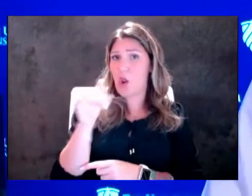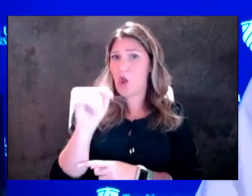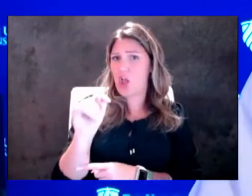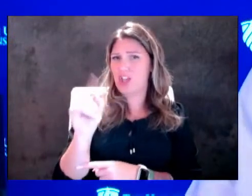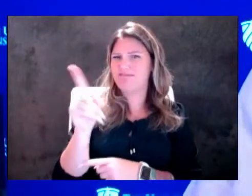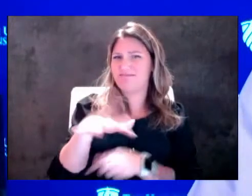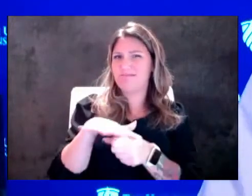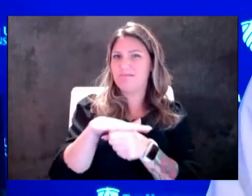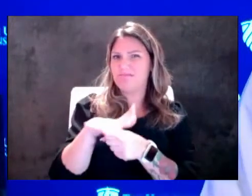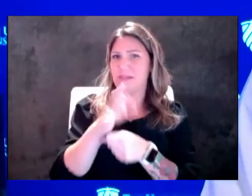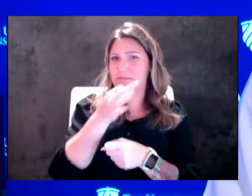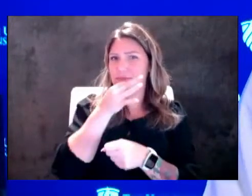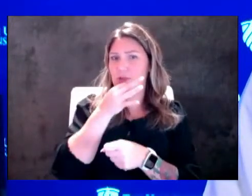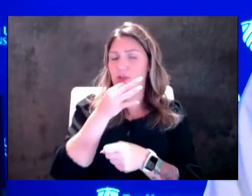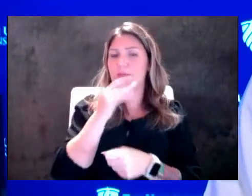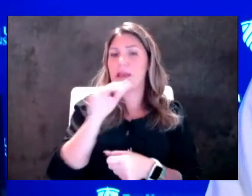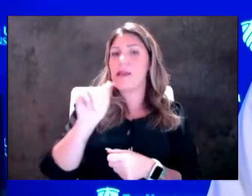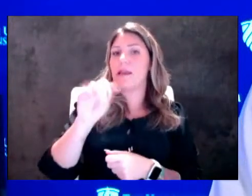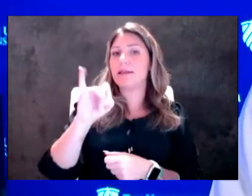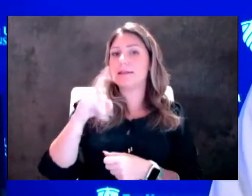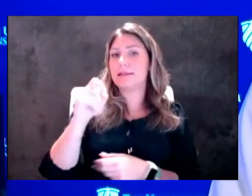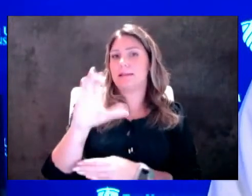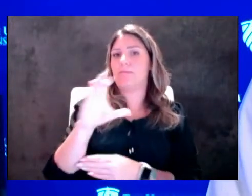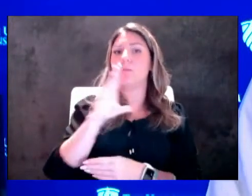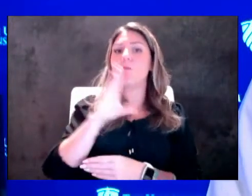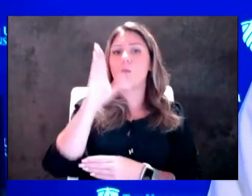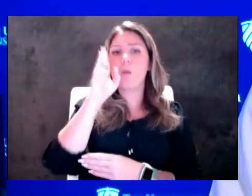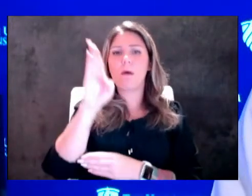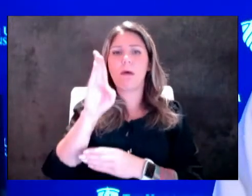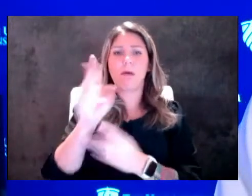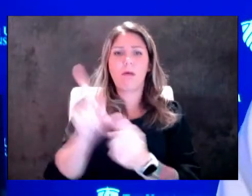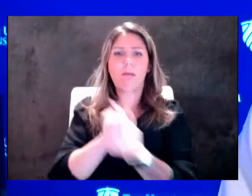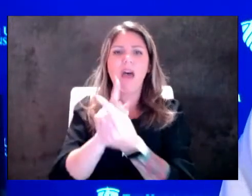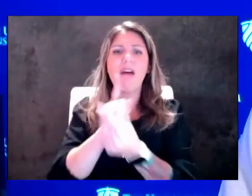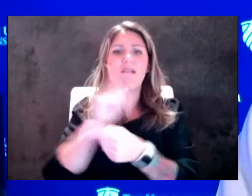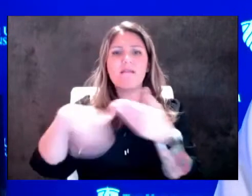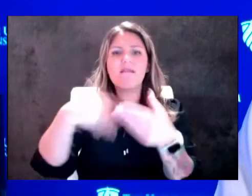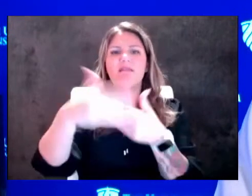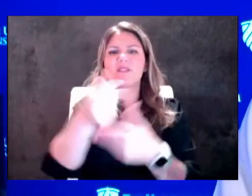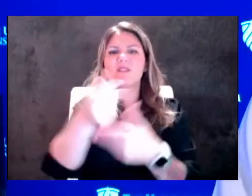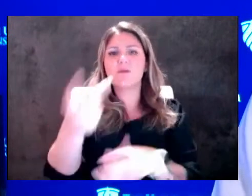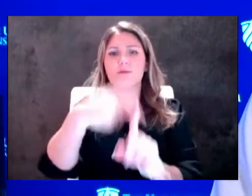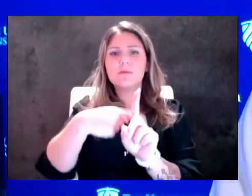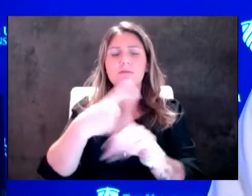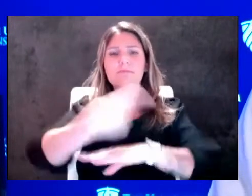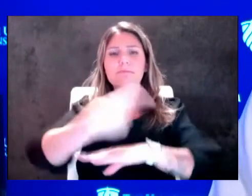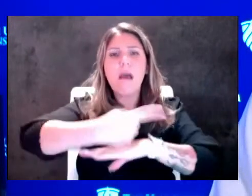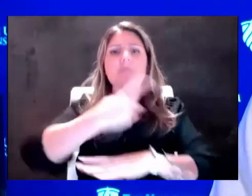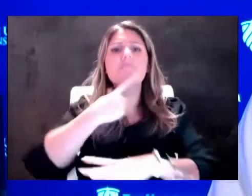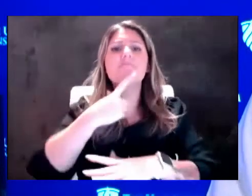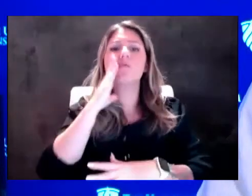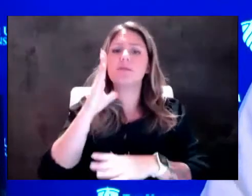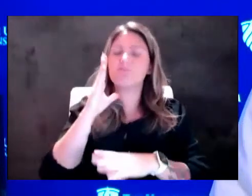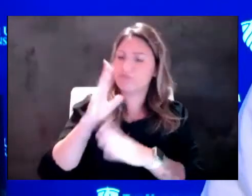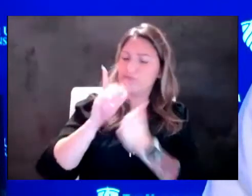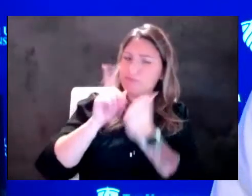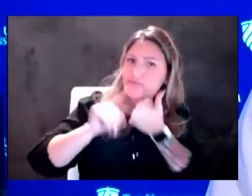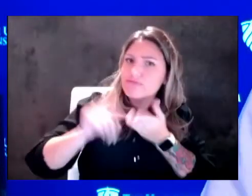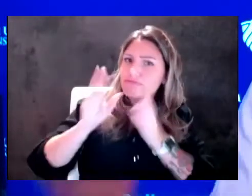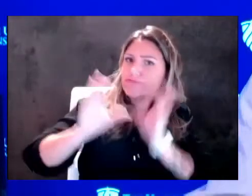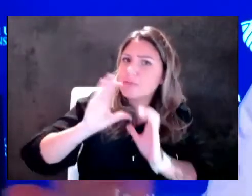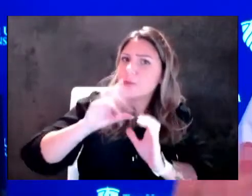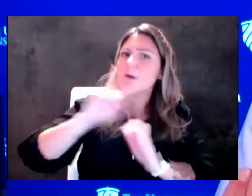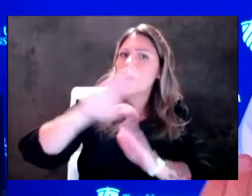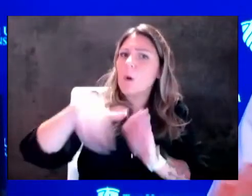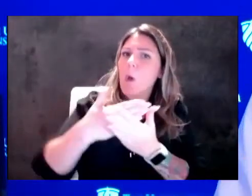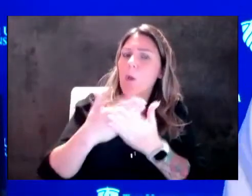ACIP will be meeting here the next few days to look at the data, look at the recommendations. We didn't talk about what we think will happen,